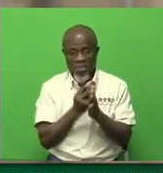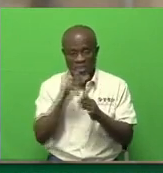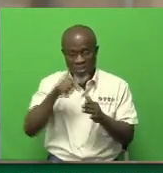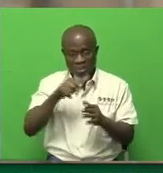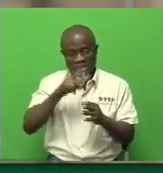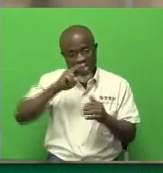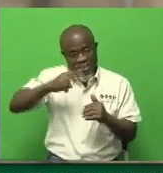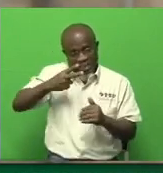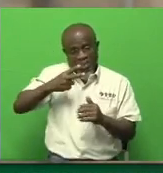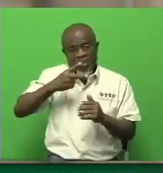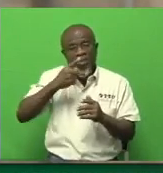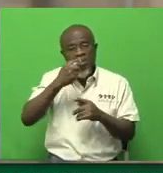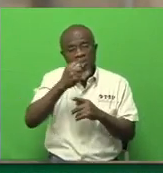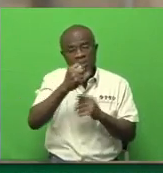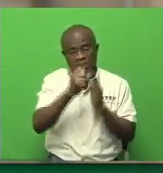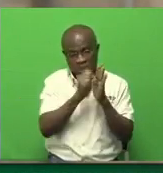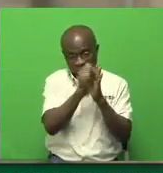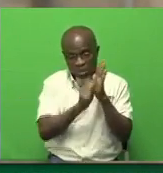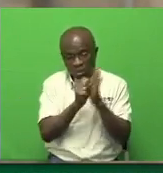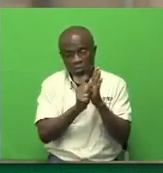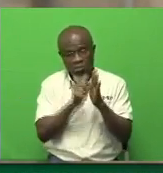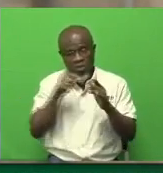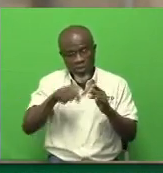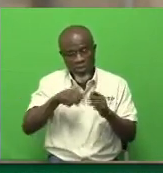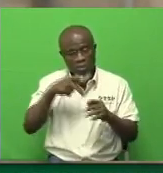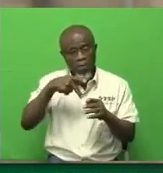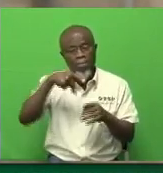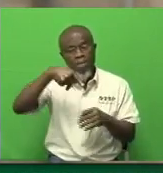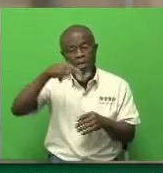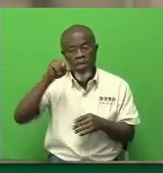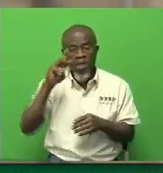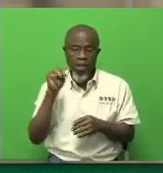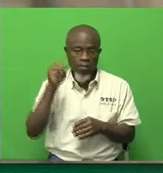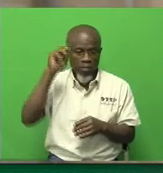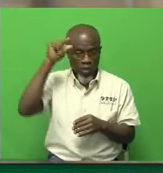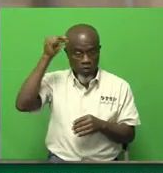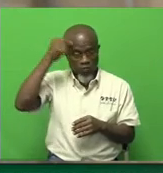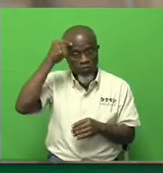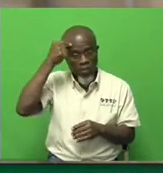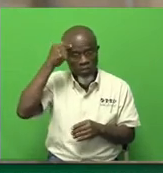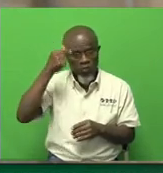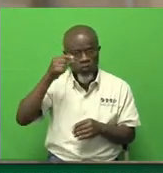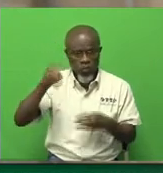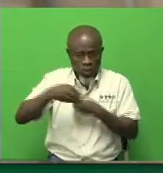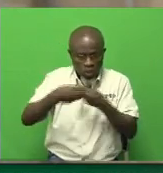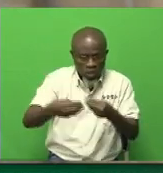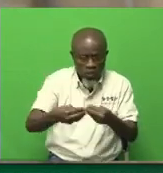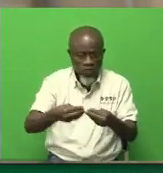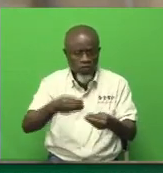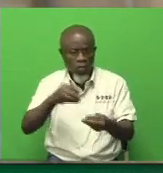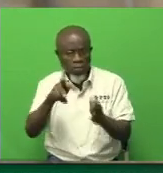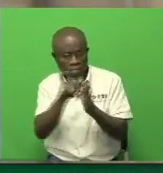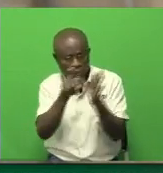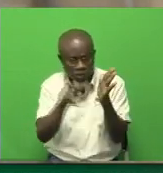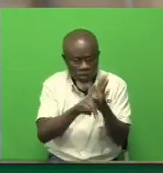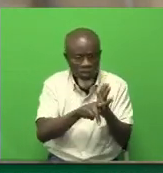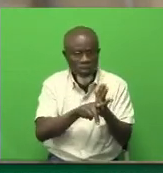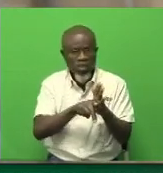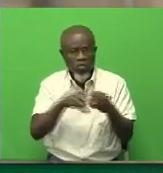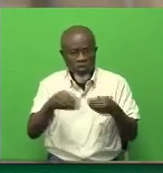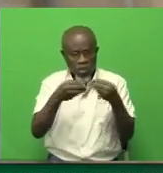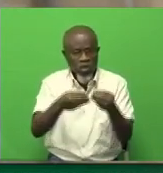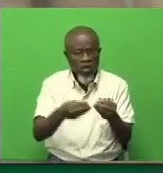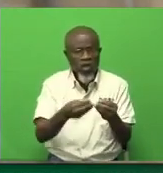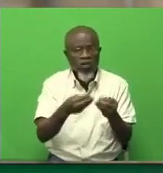term of the pnm government we came here we presented policies we presented bills to protect the people